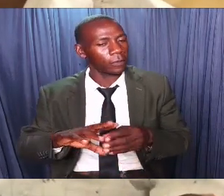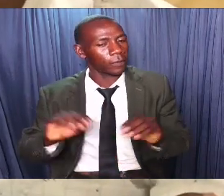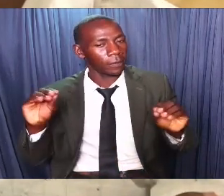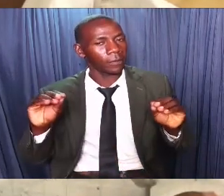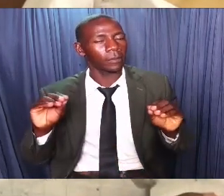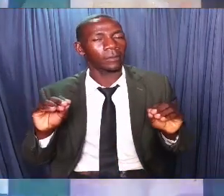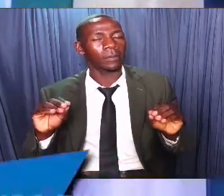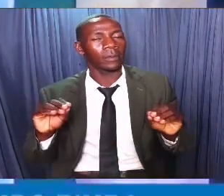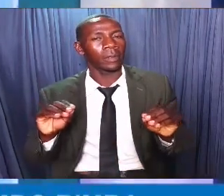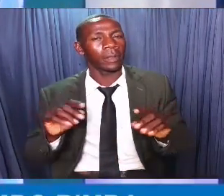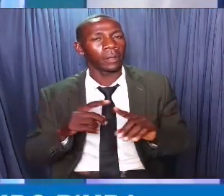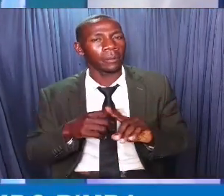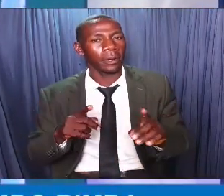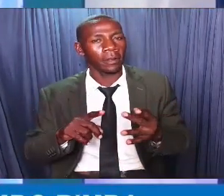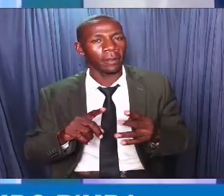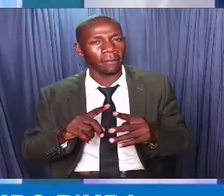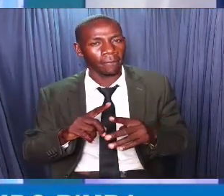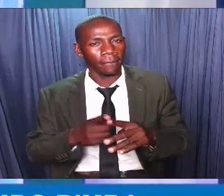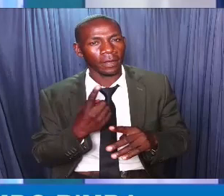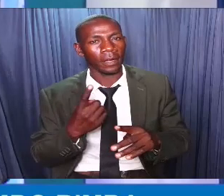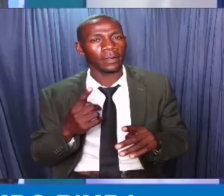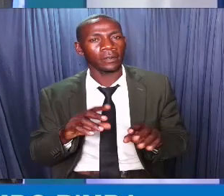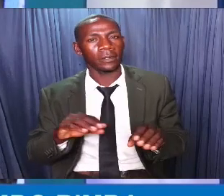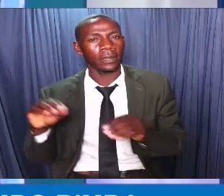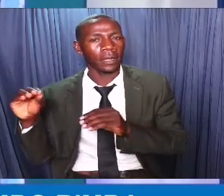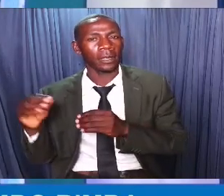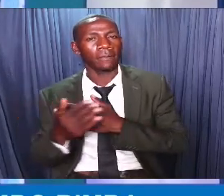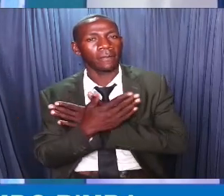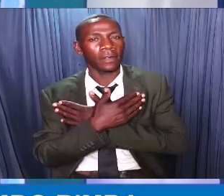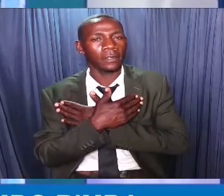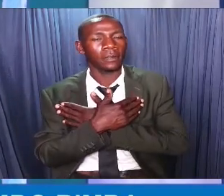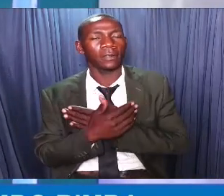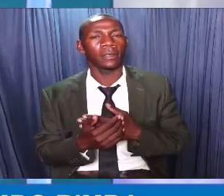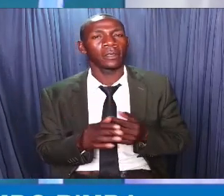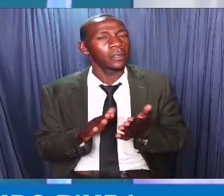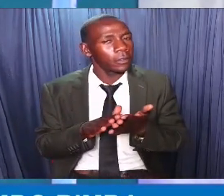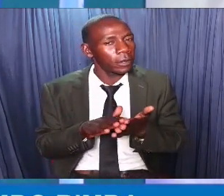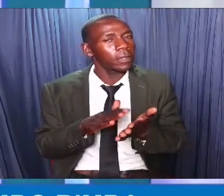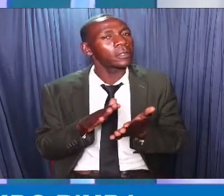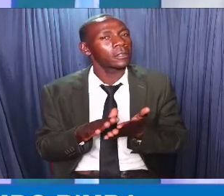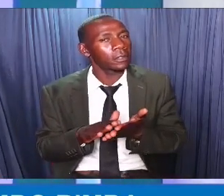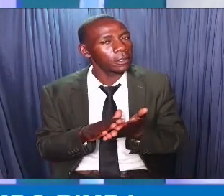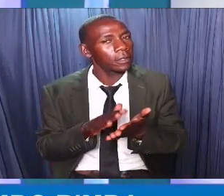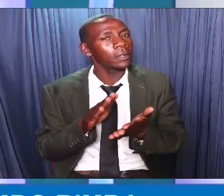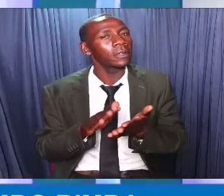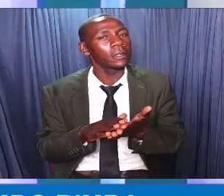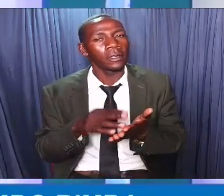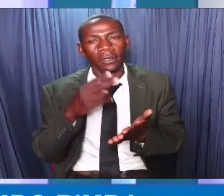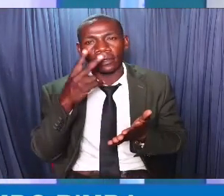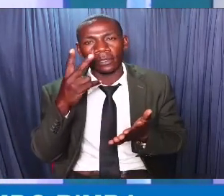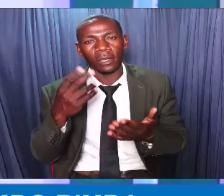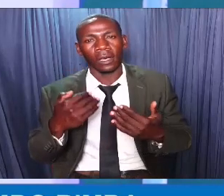stream doesn't dry lakini up suddenly. Kwanza anaondoa upendo wako. But first of all, he'll take away the first love. Pole pole. Slowly. Utaona ulikuwa na amani na